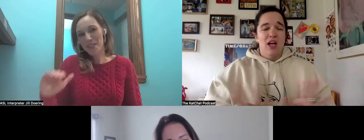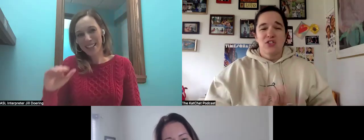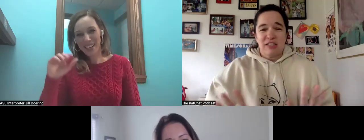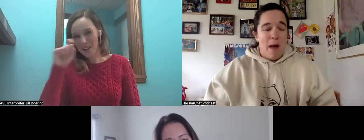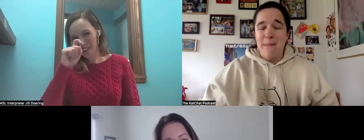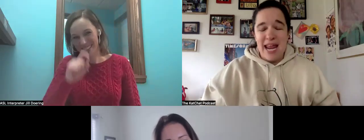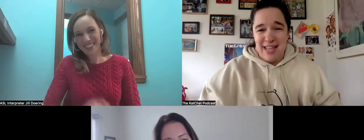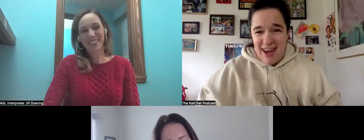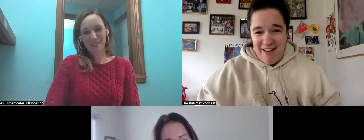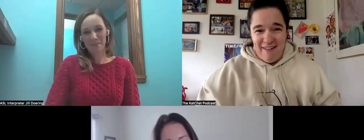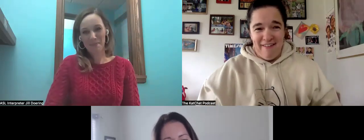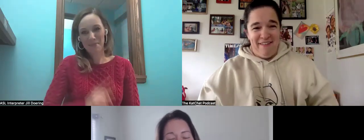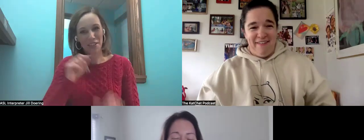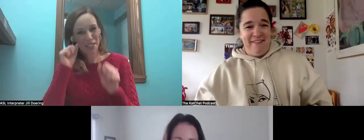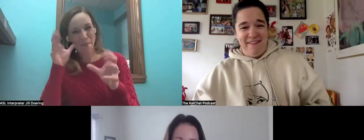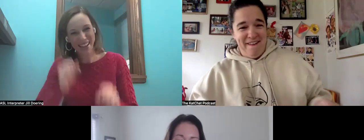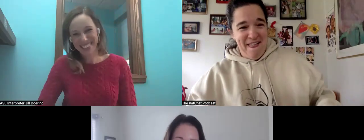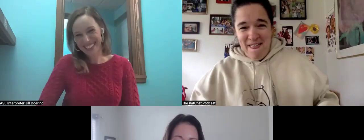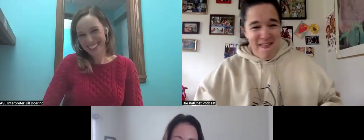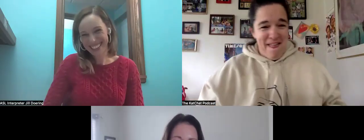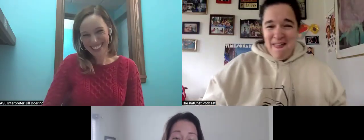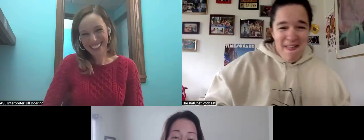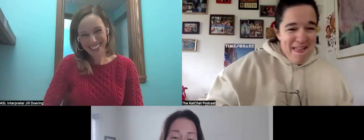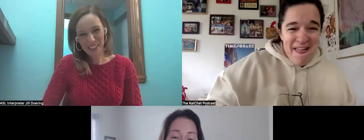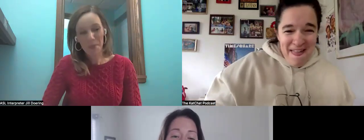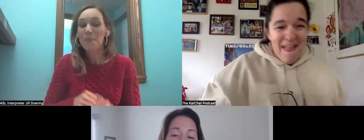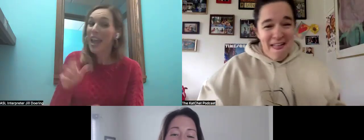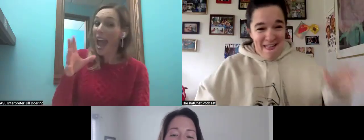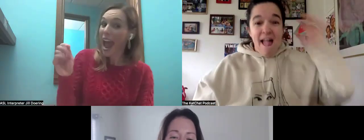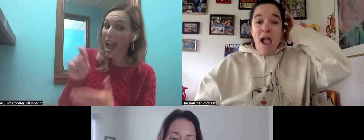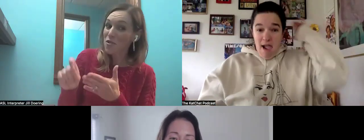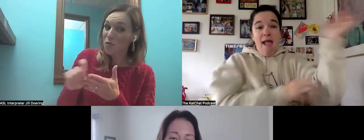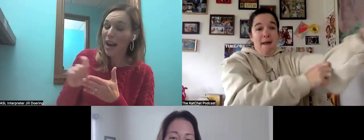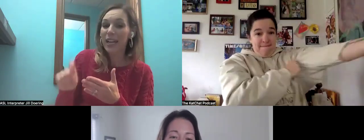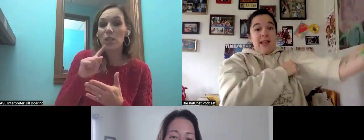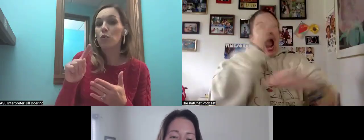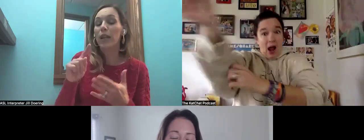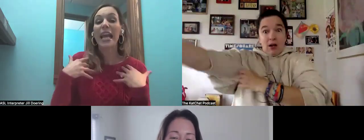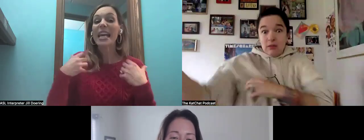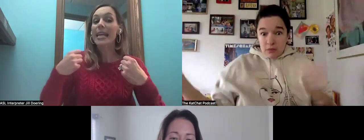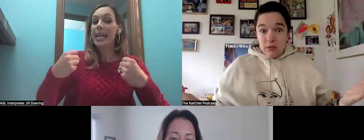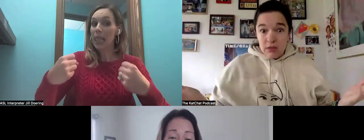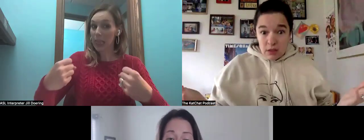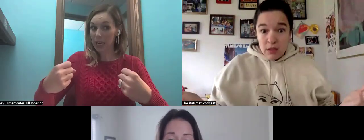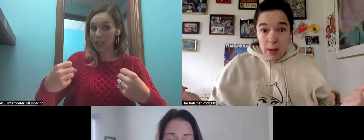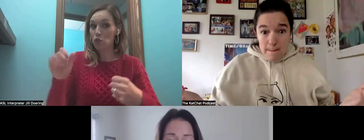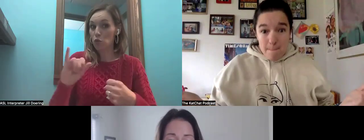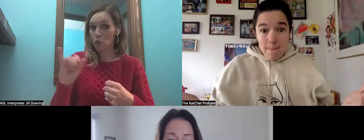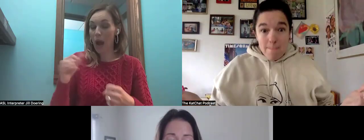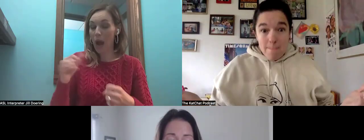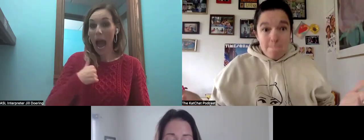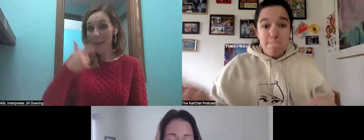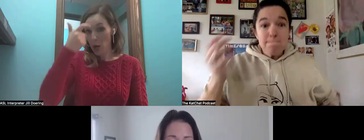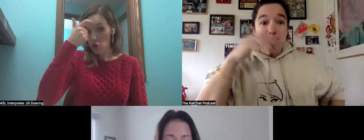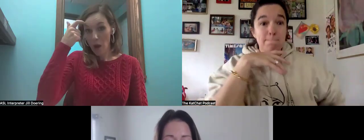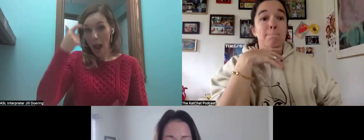was just amazing. Yeah. Yeah. And writing is so healing. Yeah, So I'm a trauma survivor,